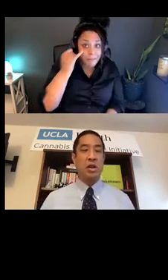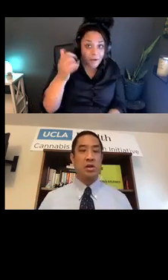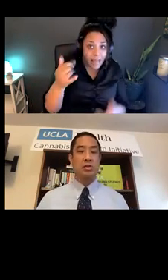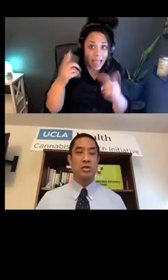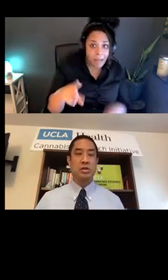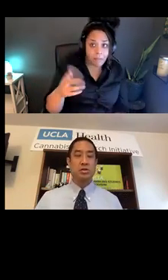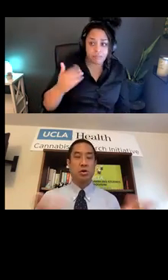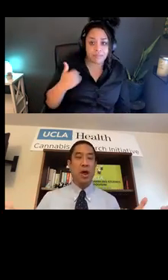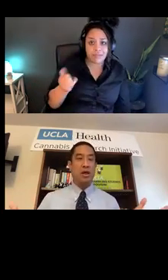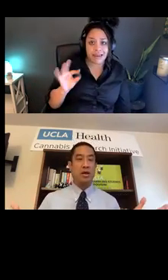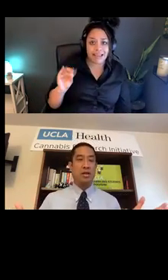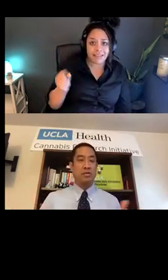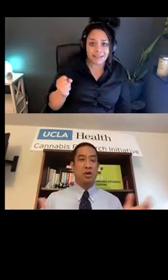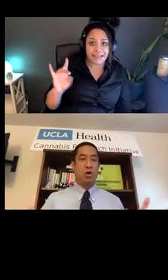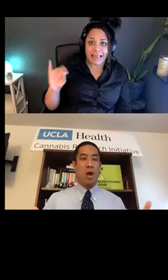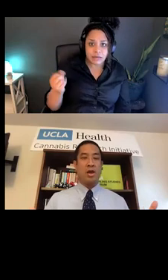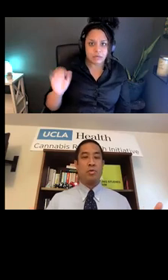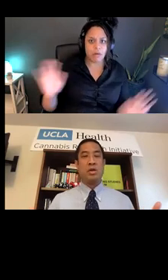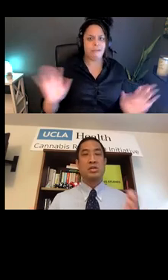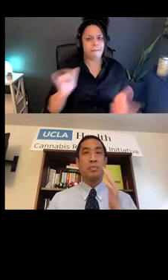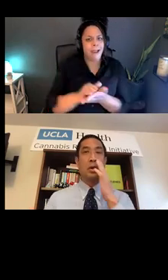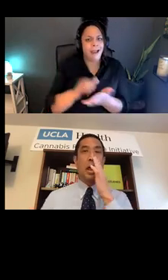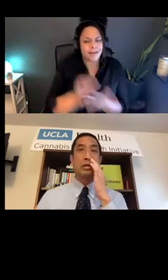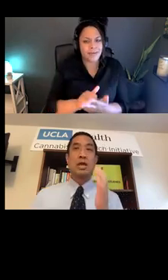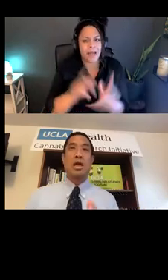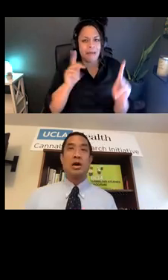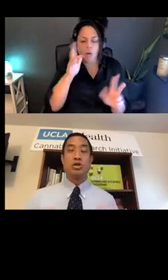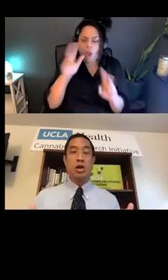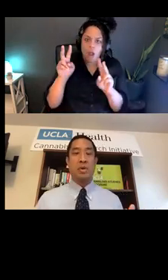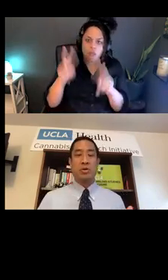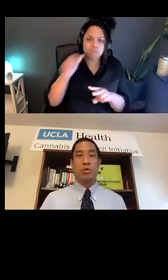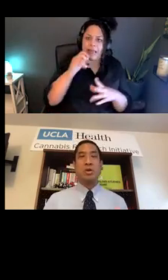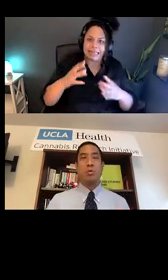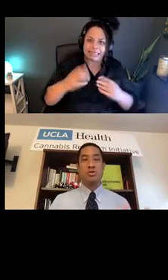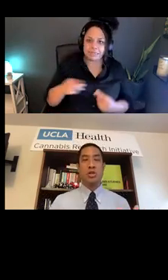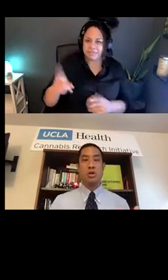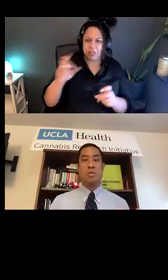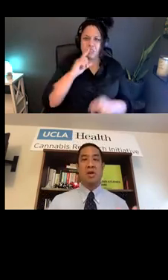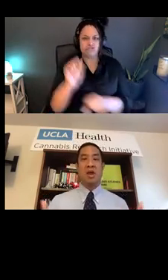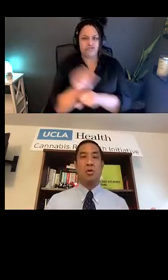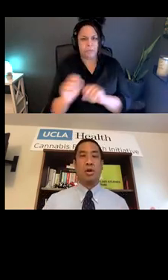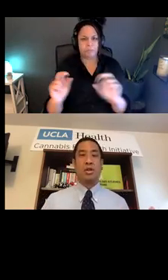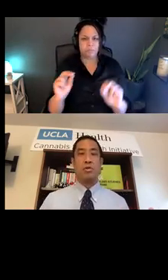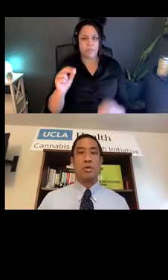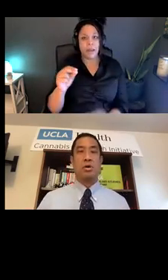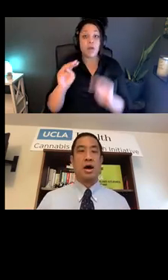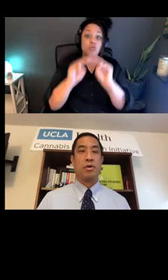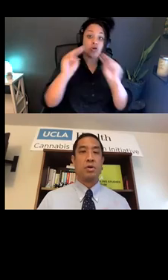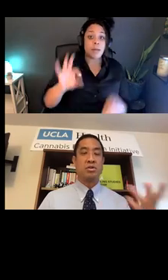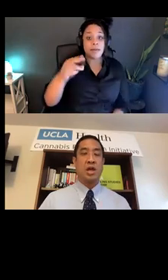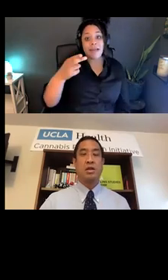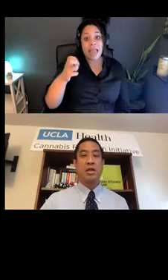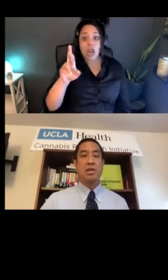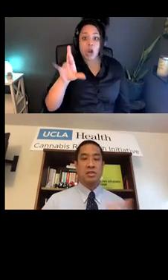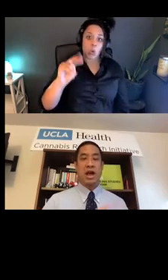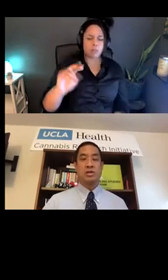or 80s. There's no way. There's no way it would be accepted as legitimate. There would be no museum of heroin that would be allowed. Well,